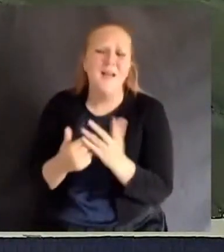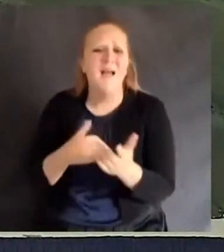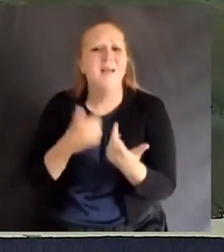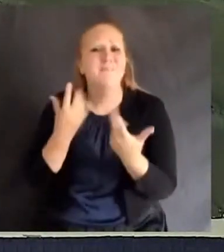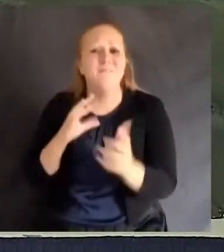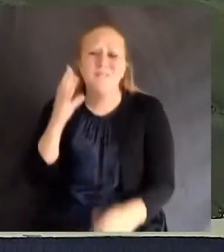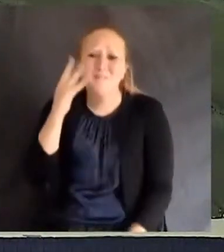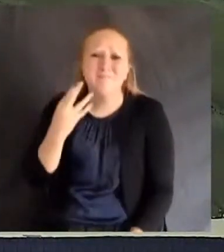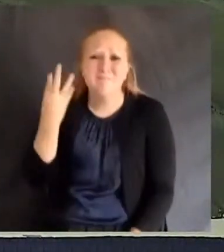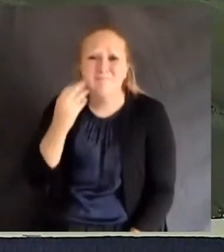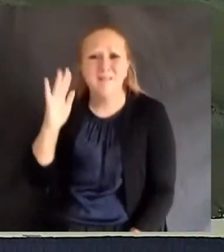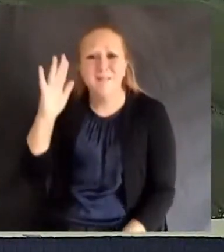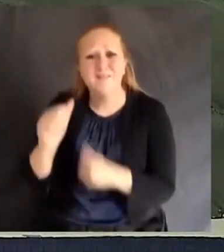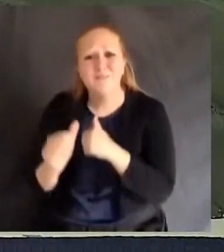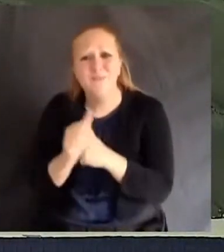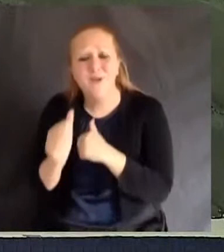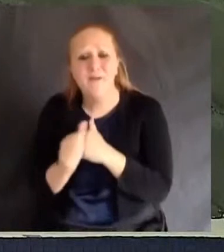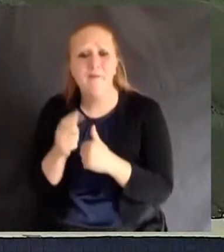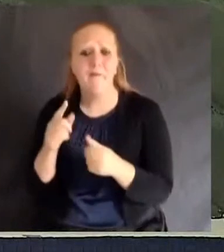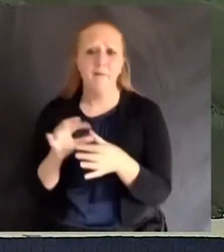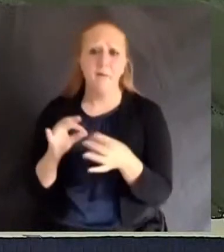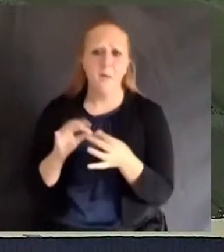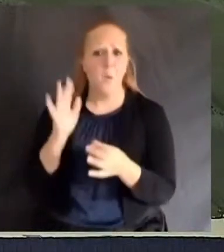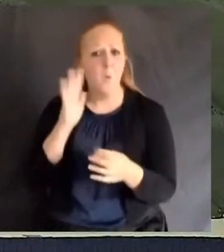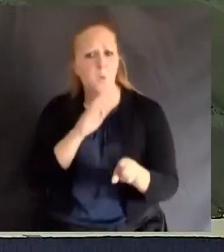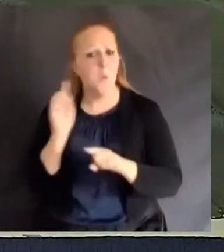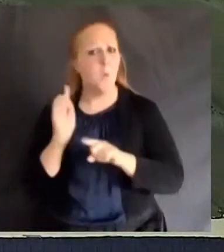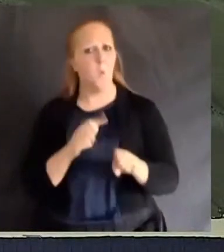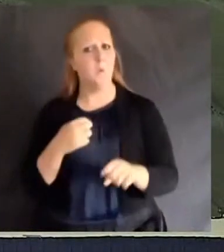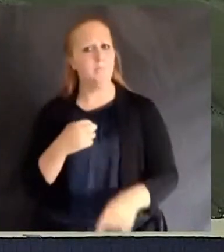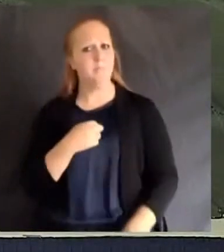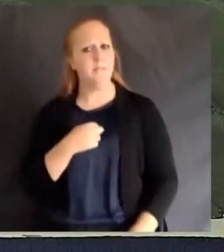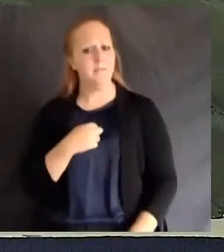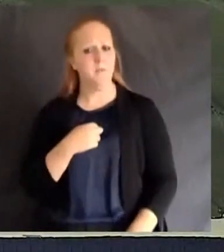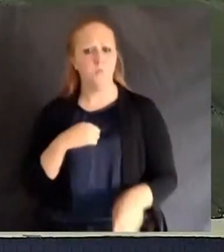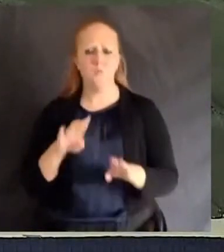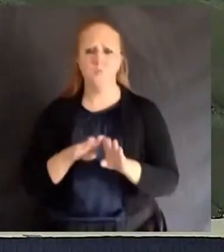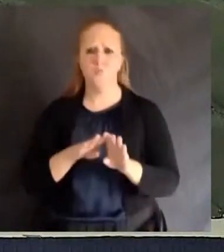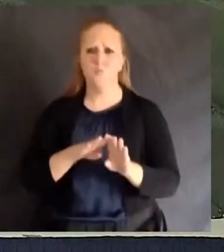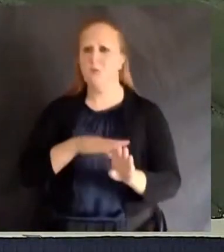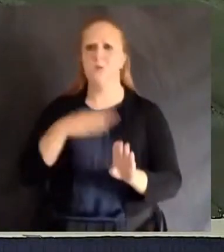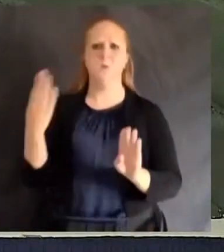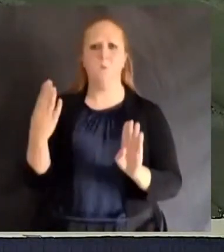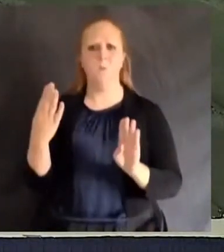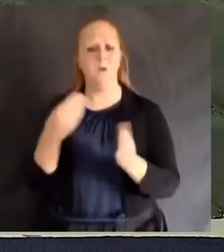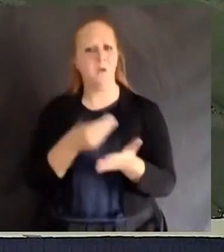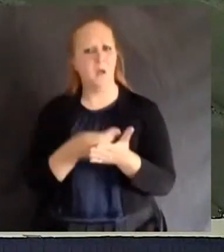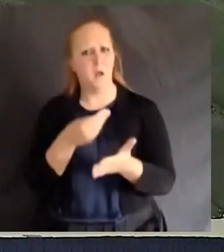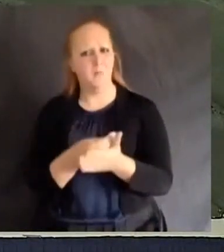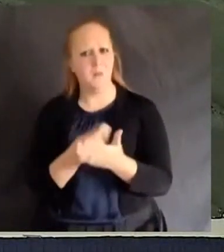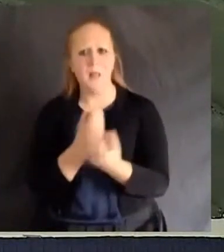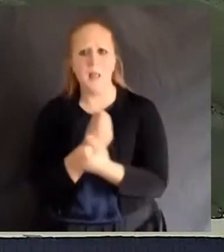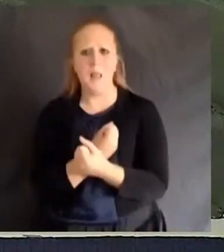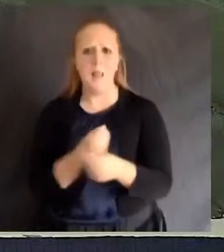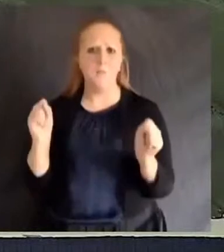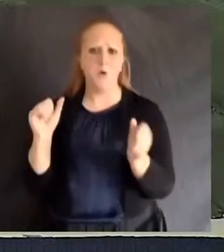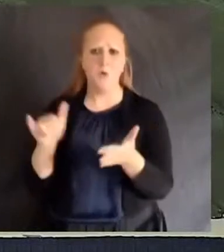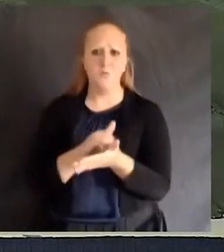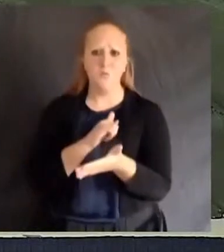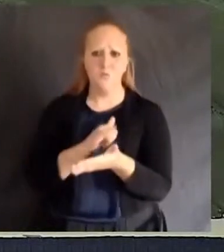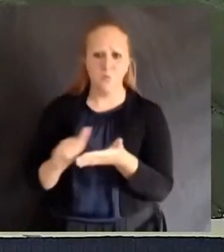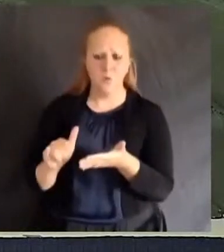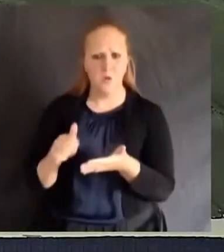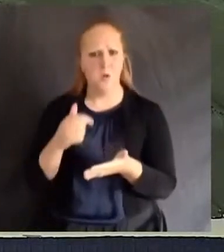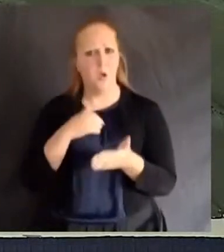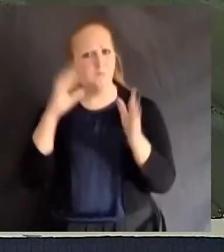threat, right? He was going to order me to reopen the economy, liberate New York, right? I'm